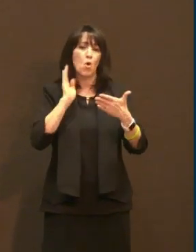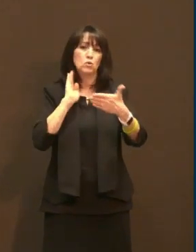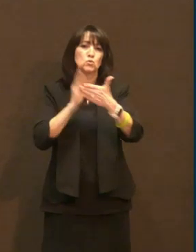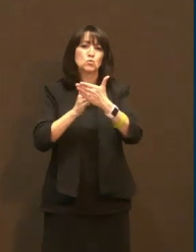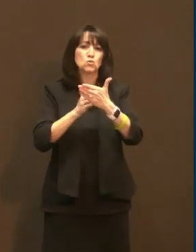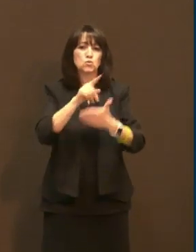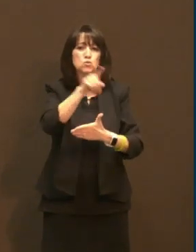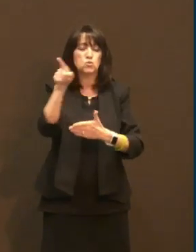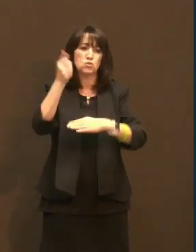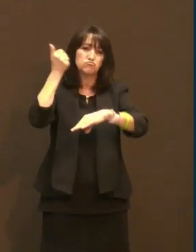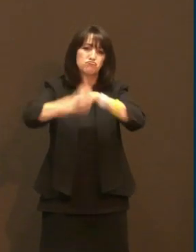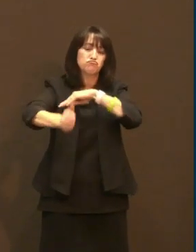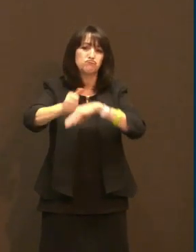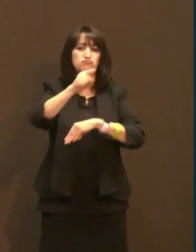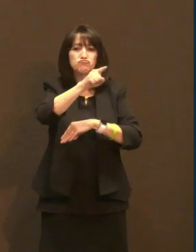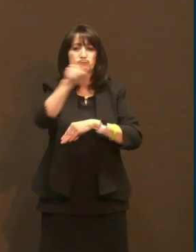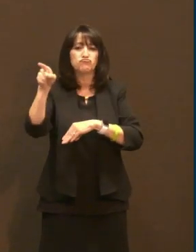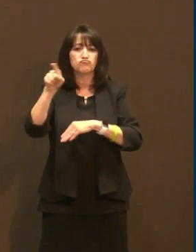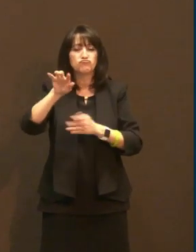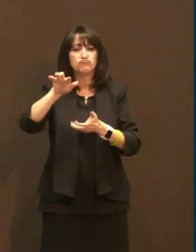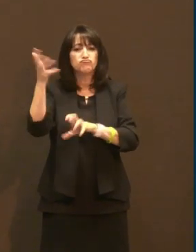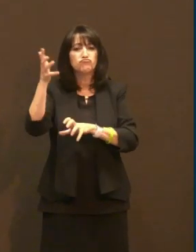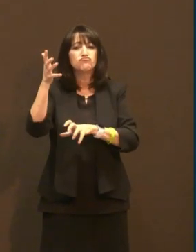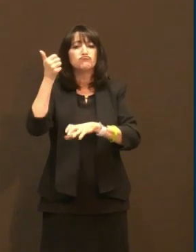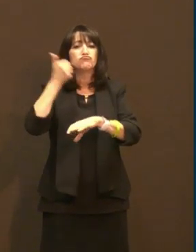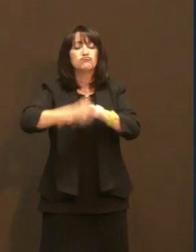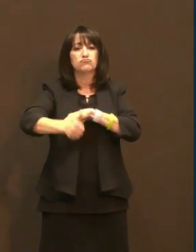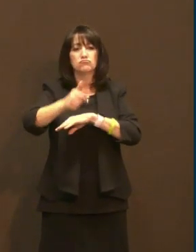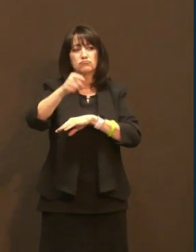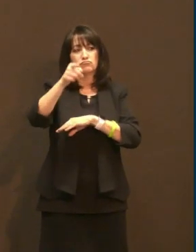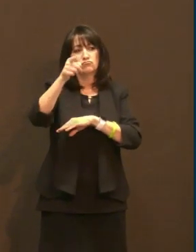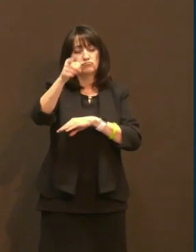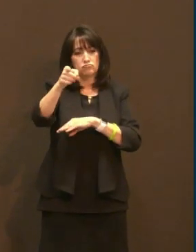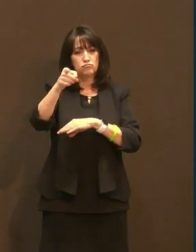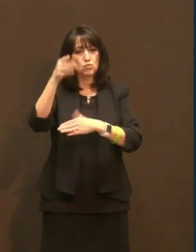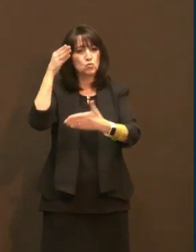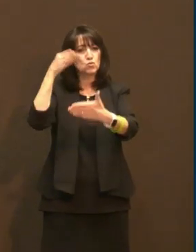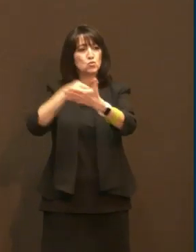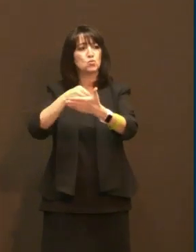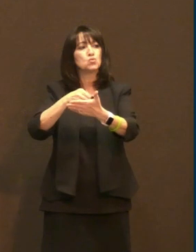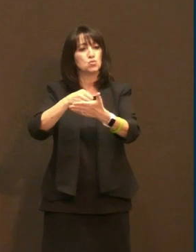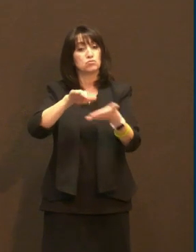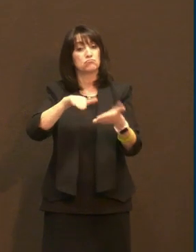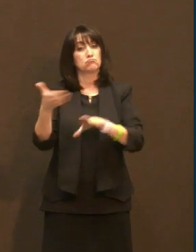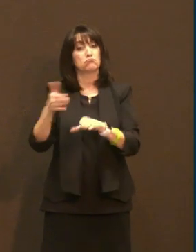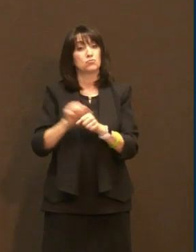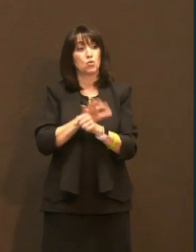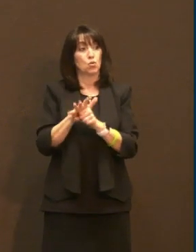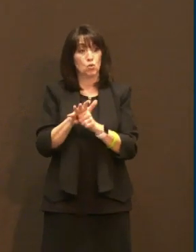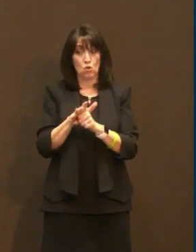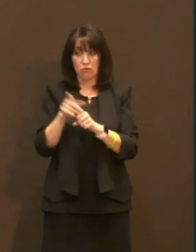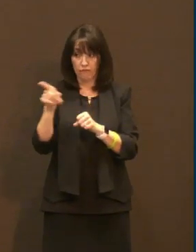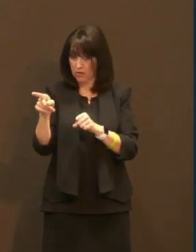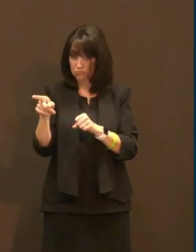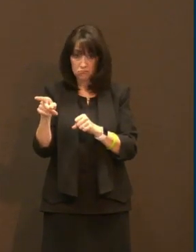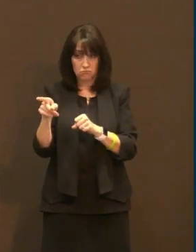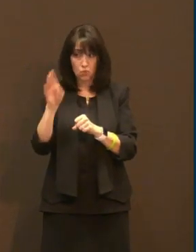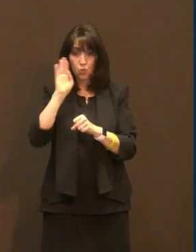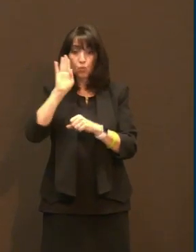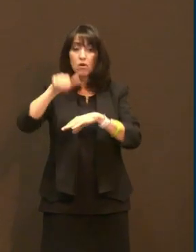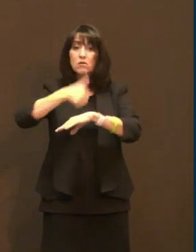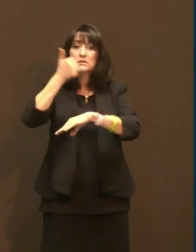been some discussion about that. I know Public Health has a view. I don't think there's been a legal determination. I think